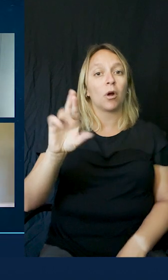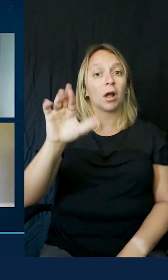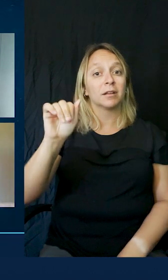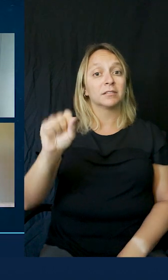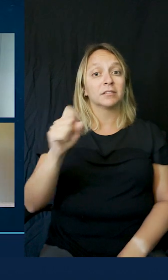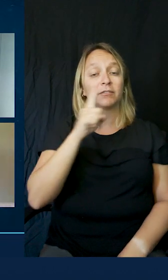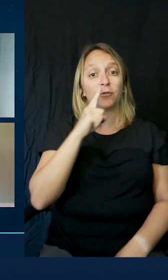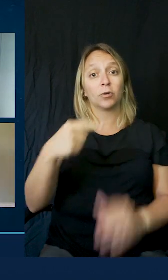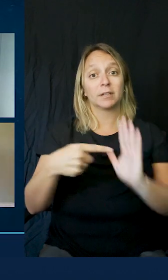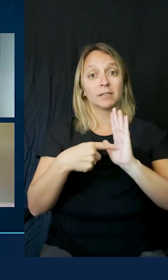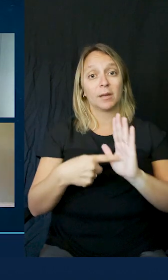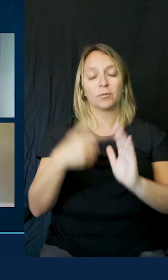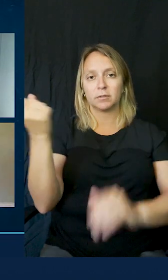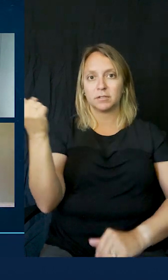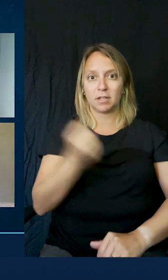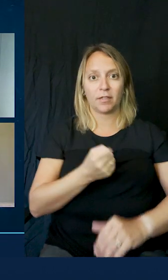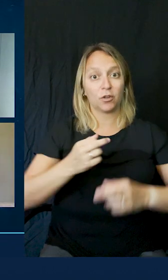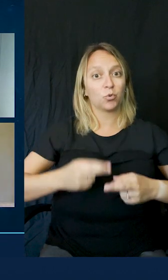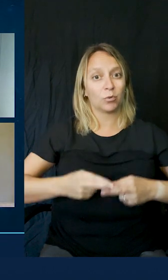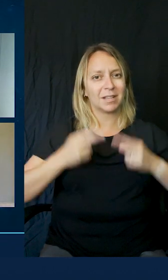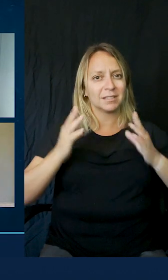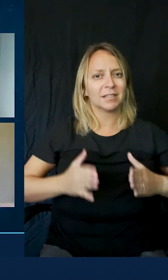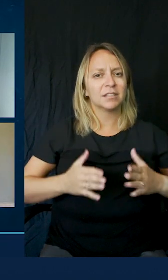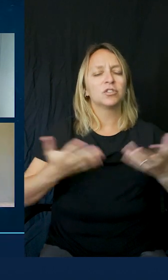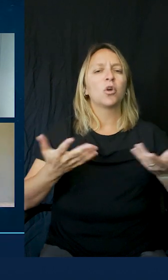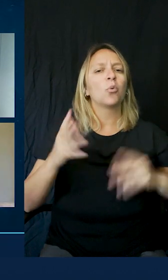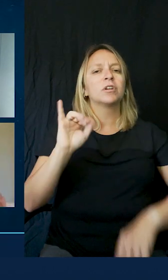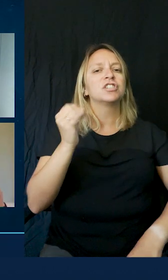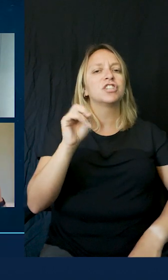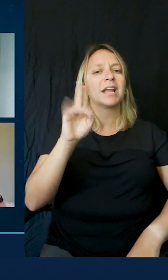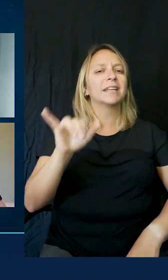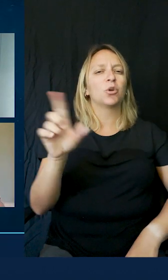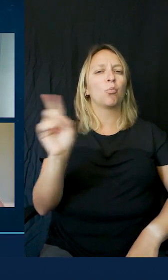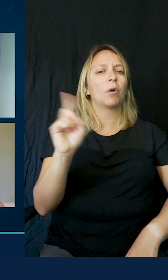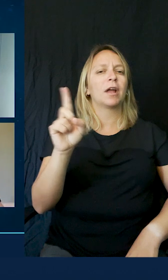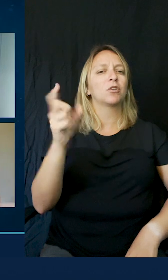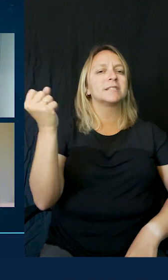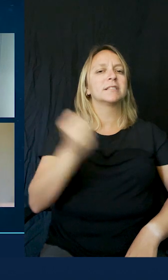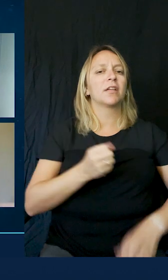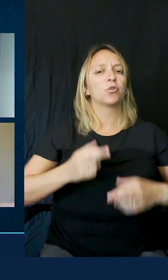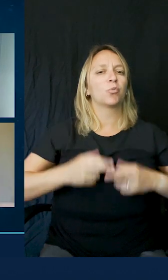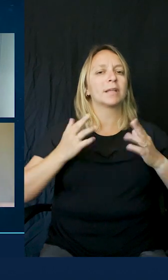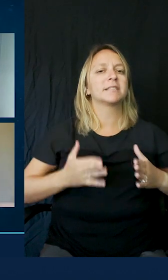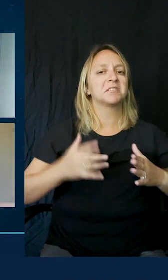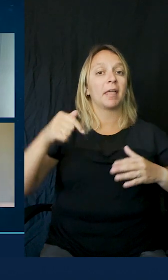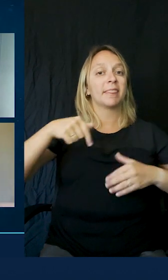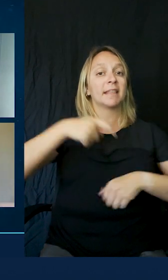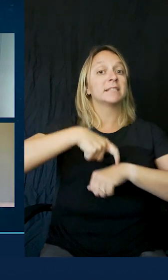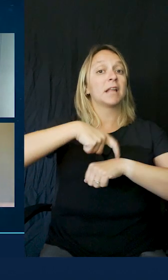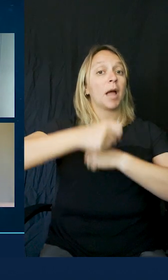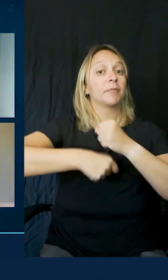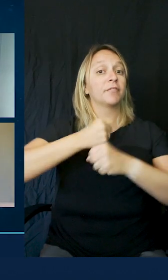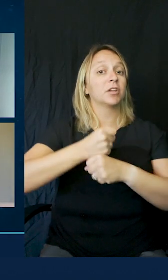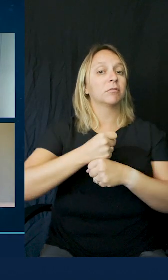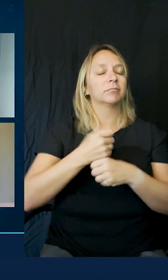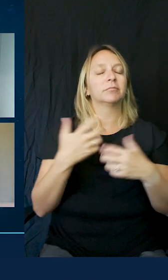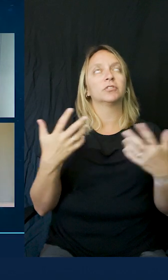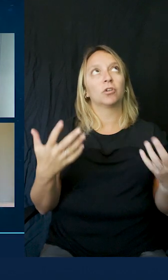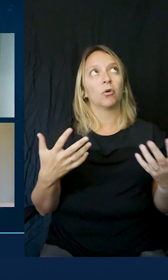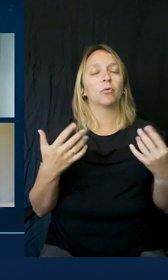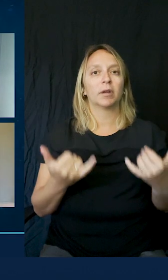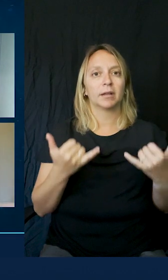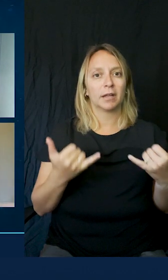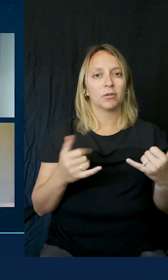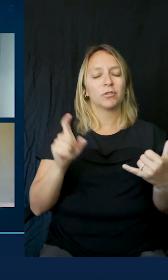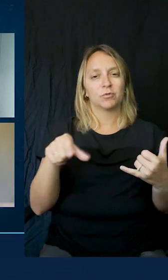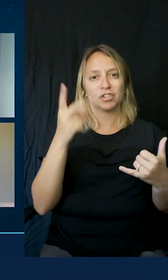the southern residents. So, Jenny, where are the southern residents around this time of year? So around this time of year, we